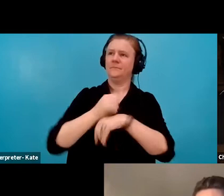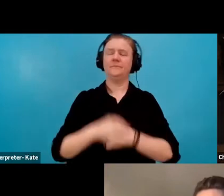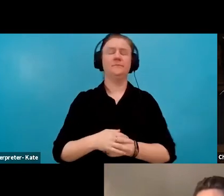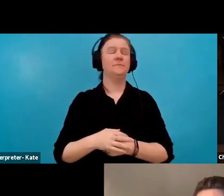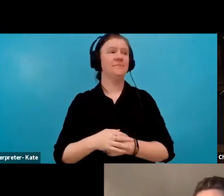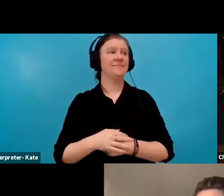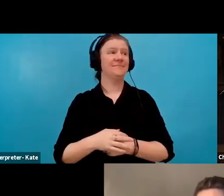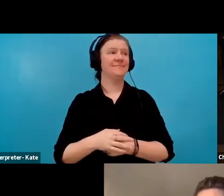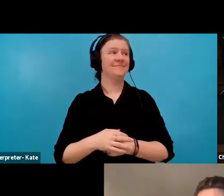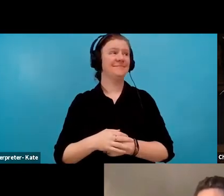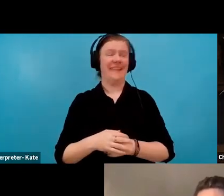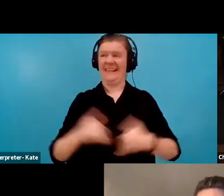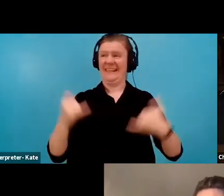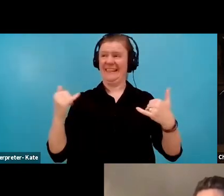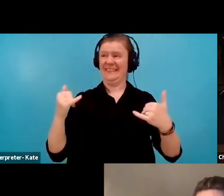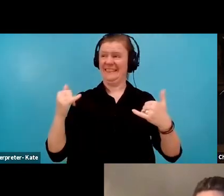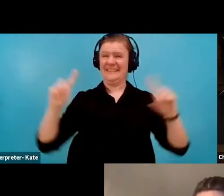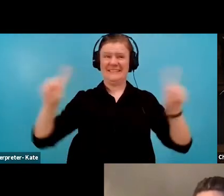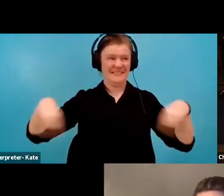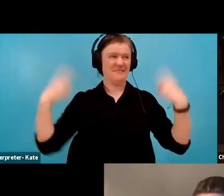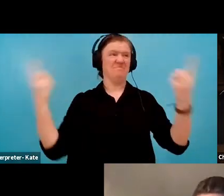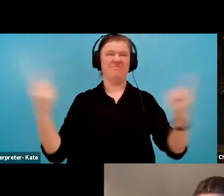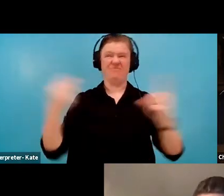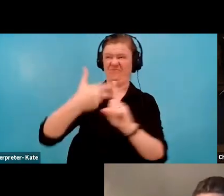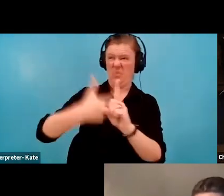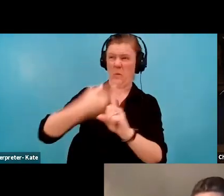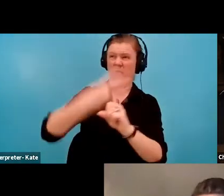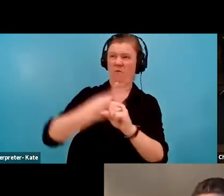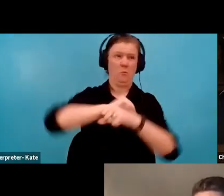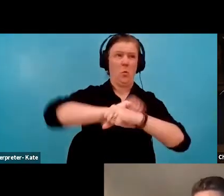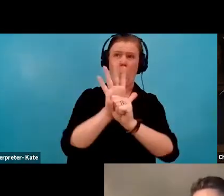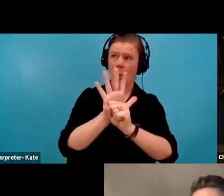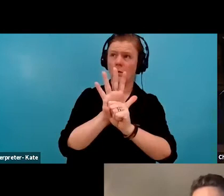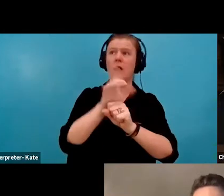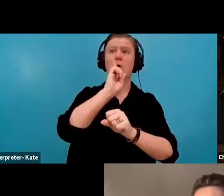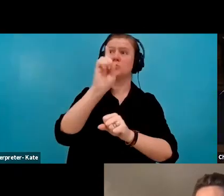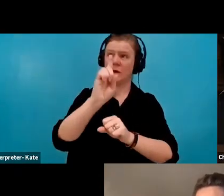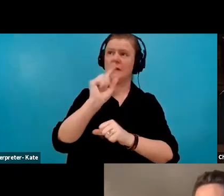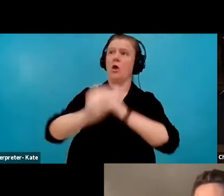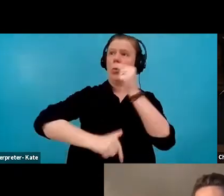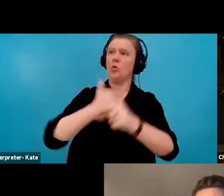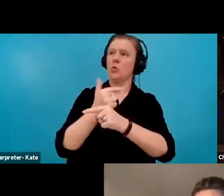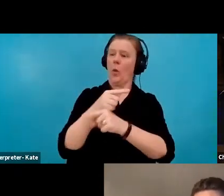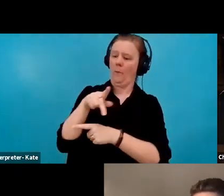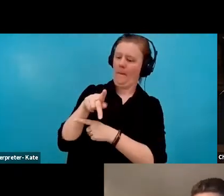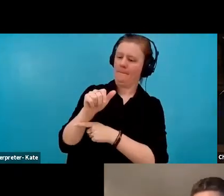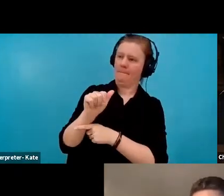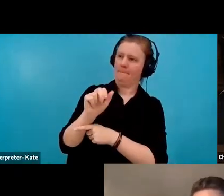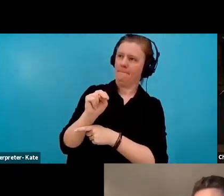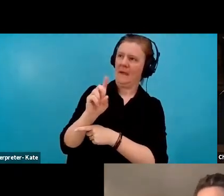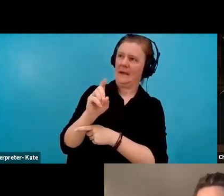this this coronavirus, really global pandemic and health crisis that has kind of